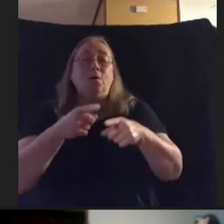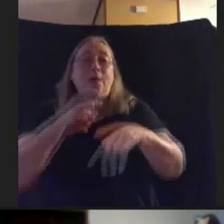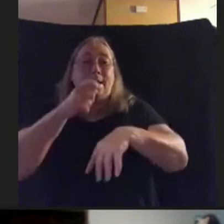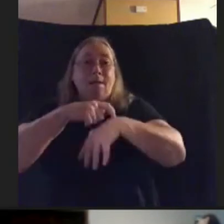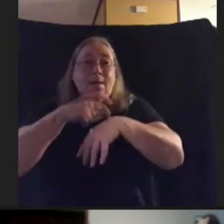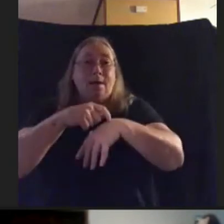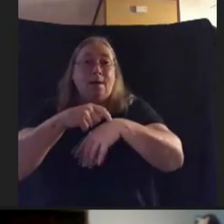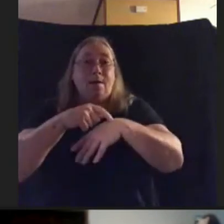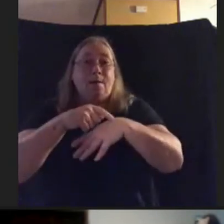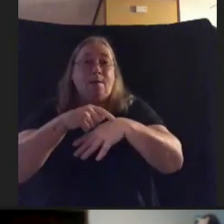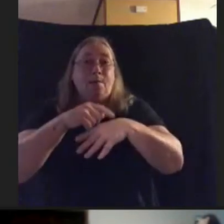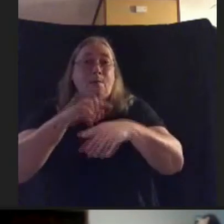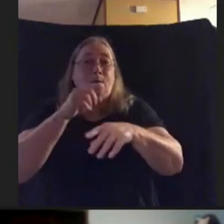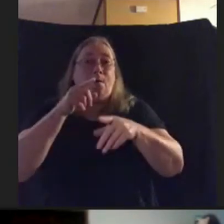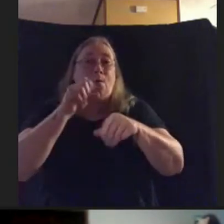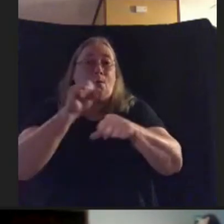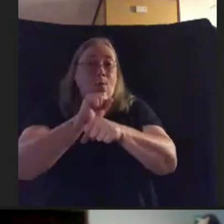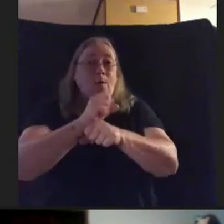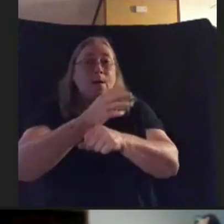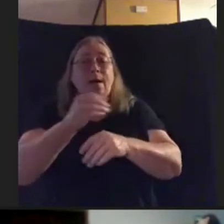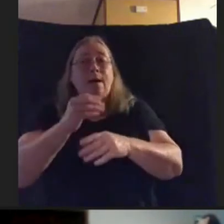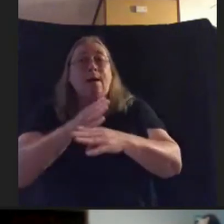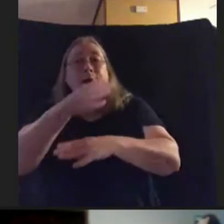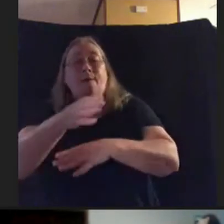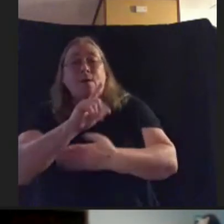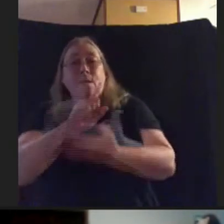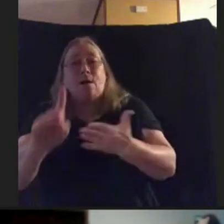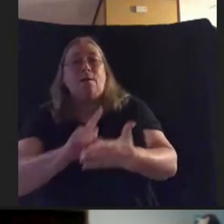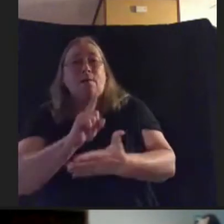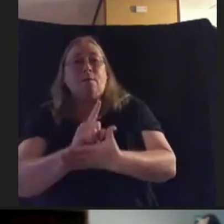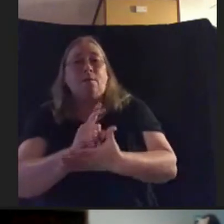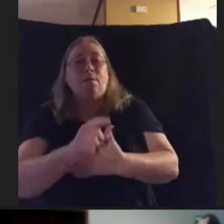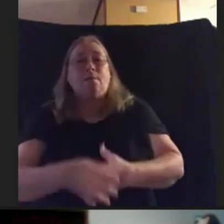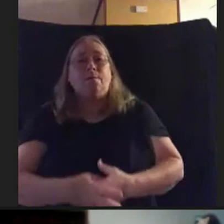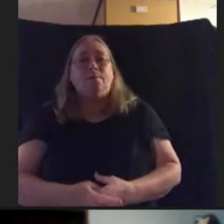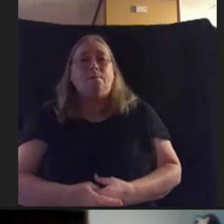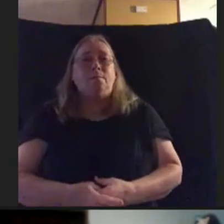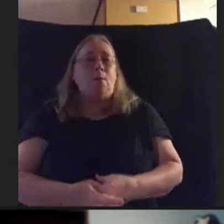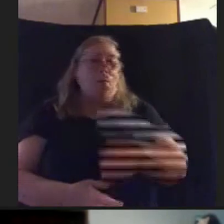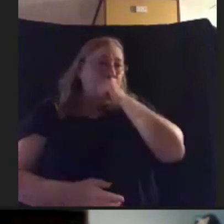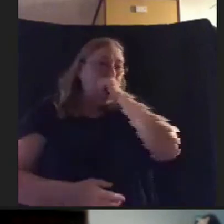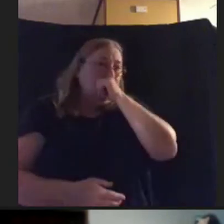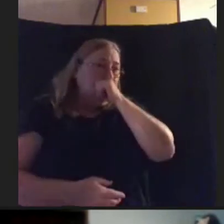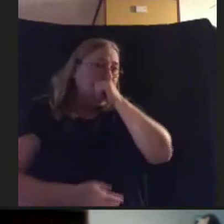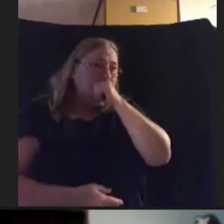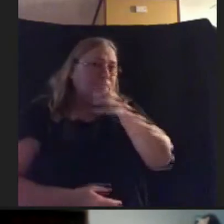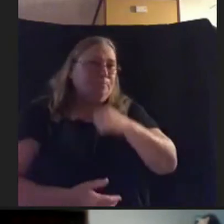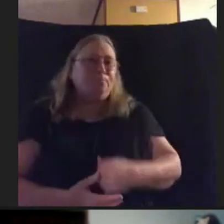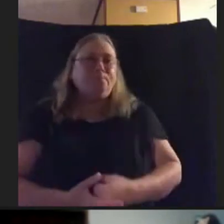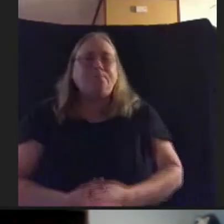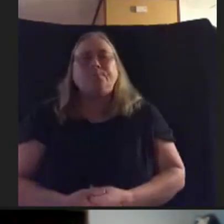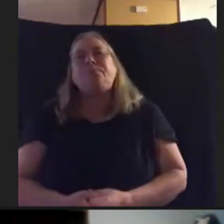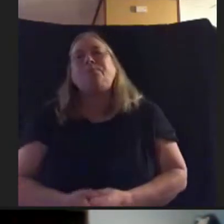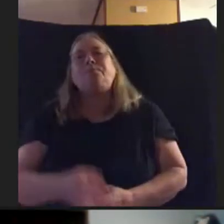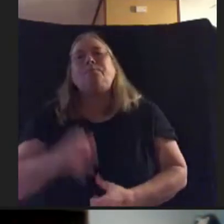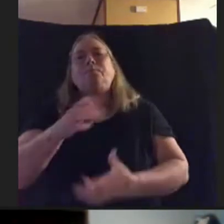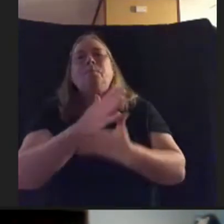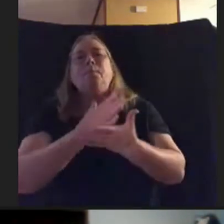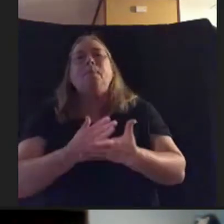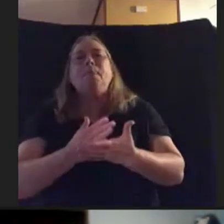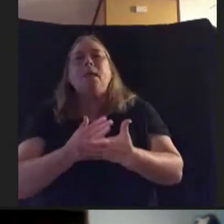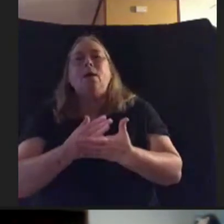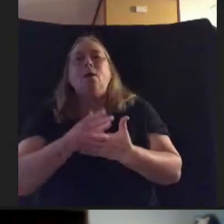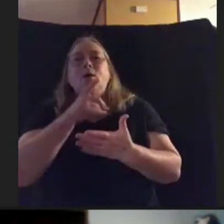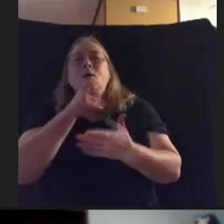hours. So but I'll say one thing that's going to be very important is really the same stuff that we recommend for anybody is